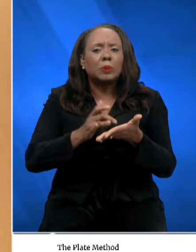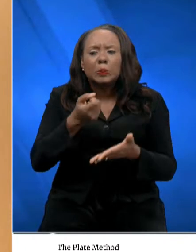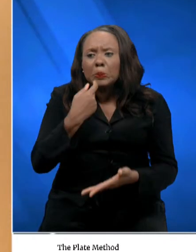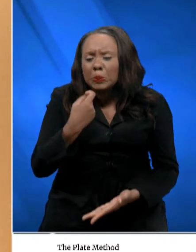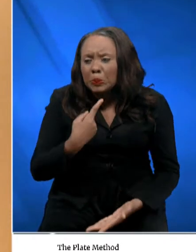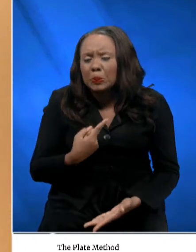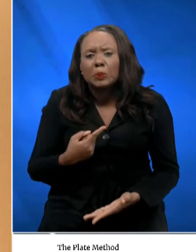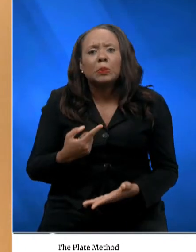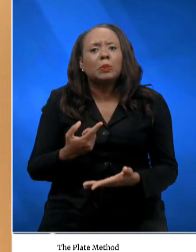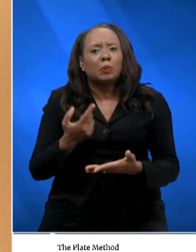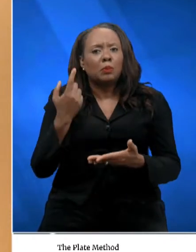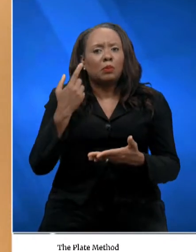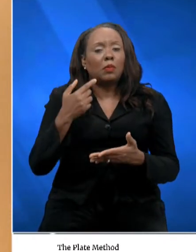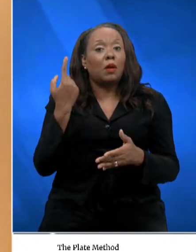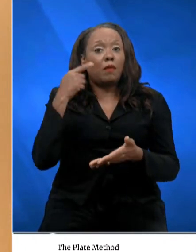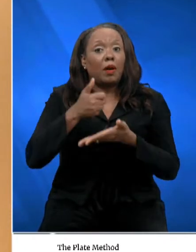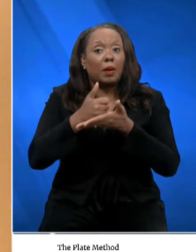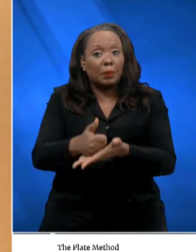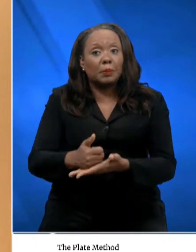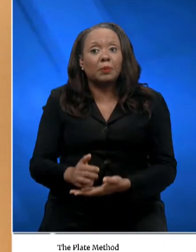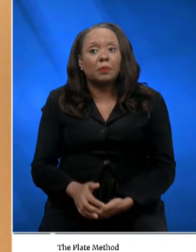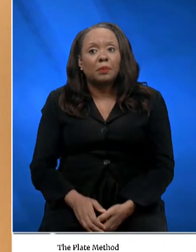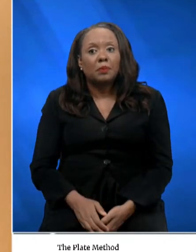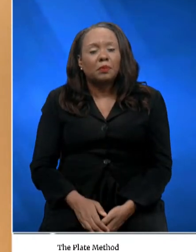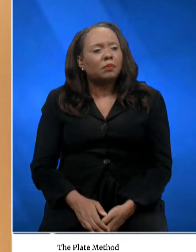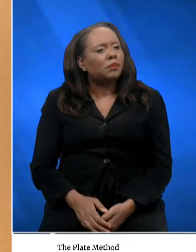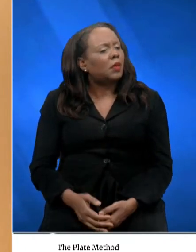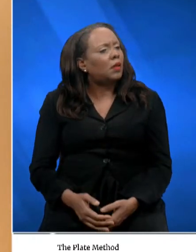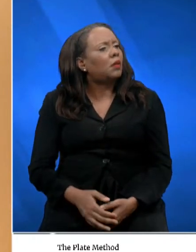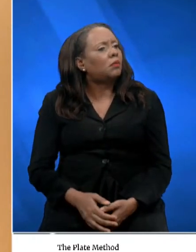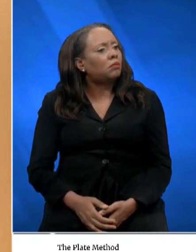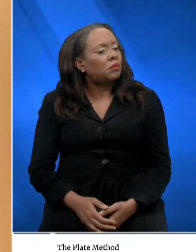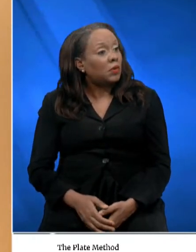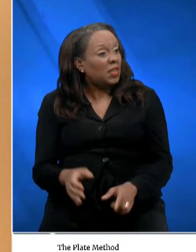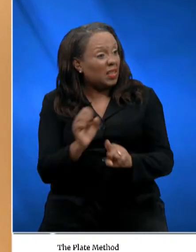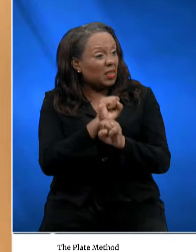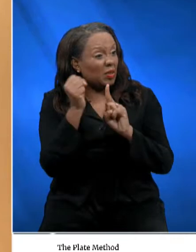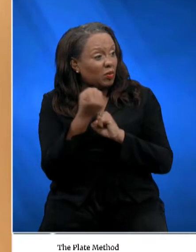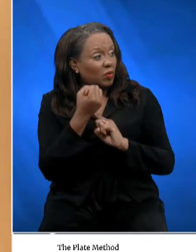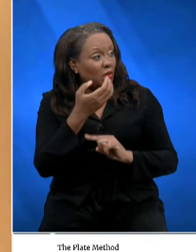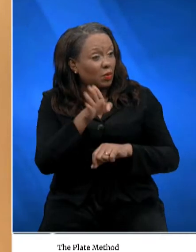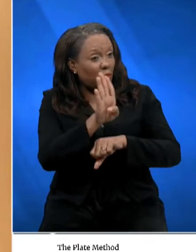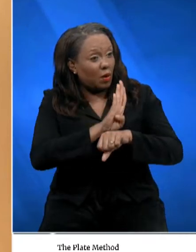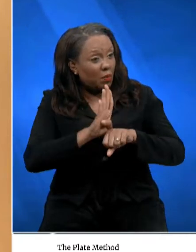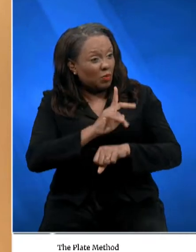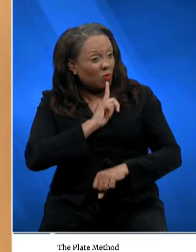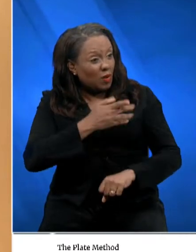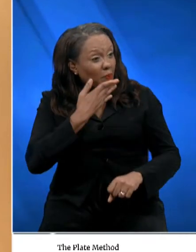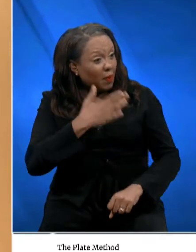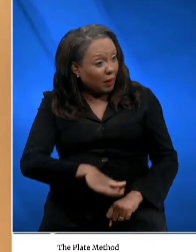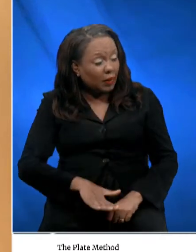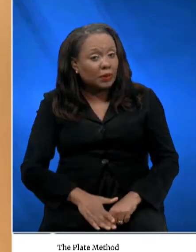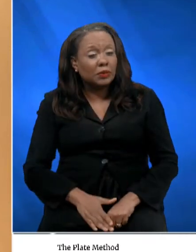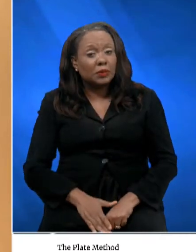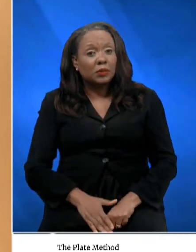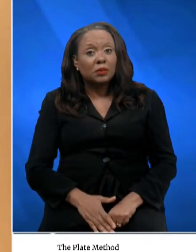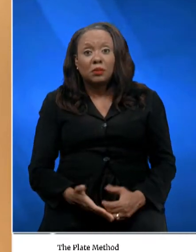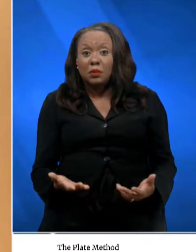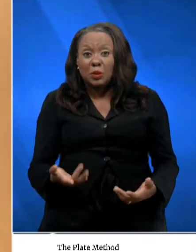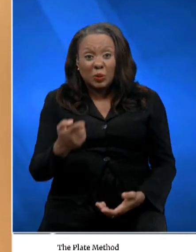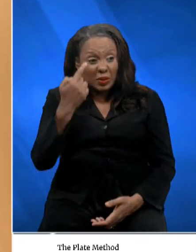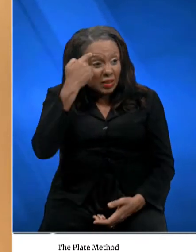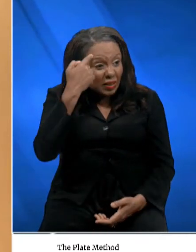I'm curious about how bad the situation is in Barbados, from your observations. Yeah,